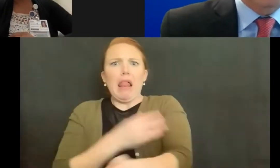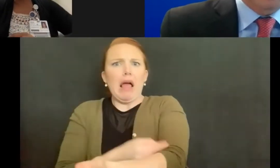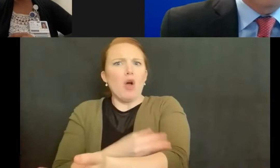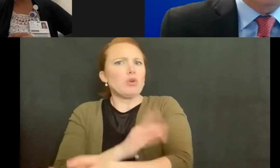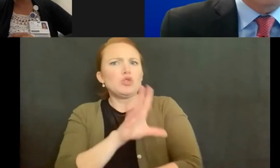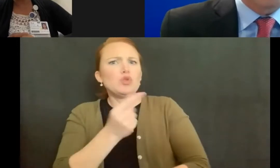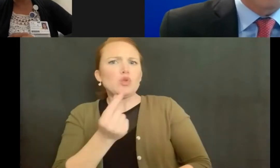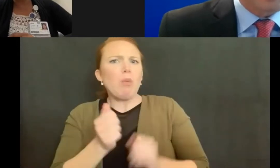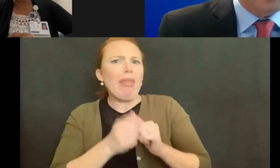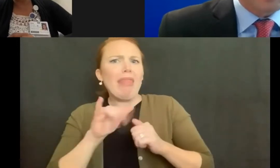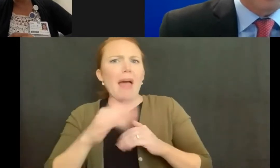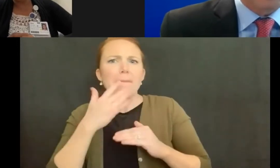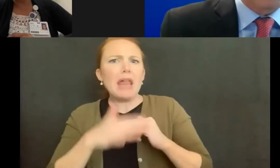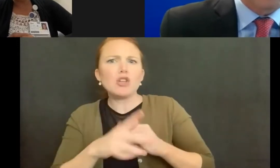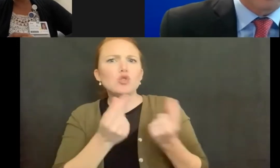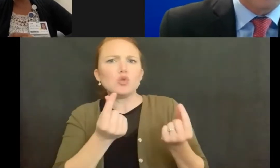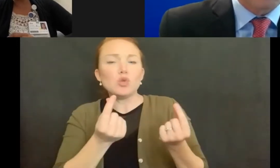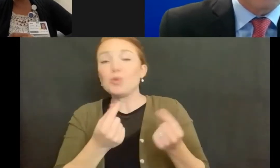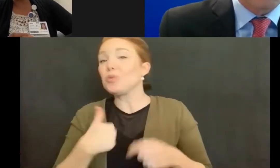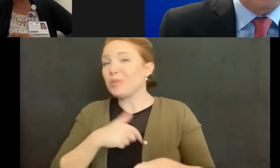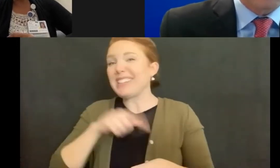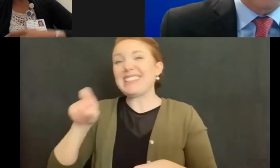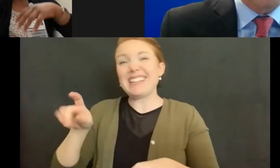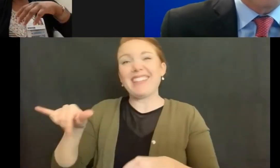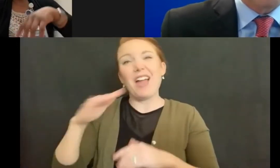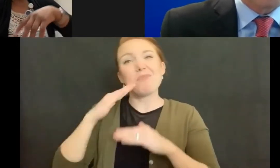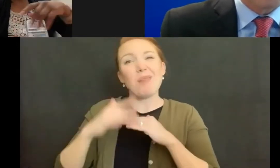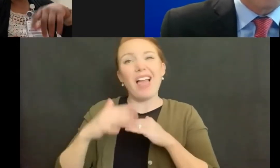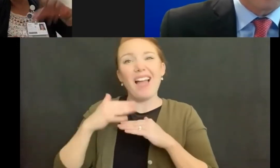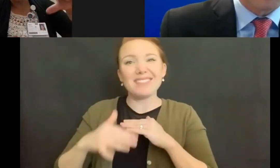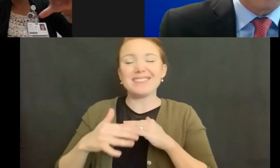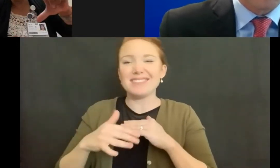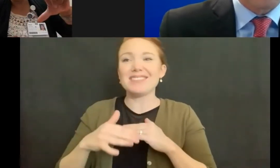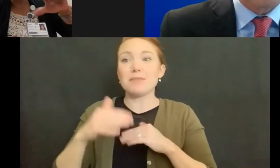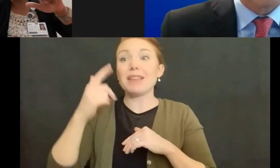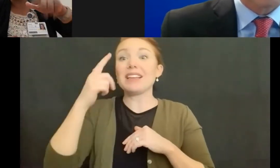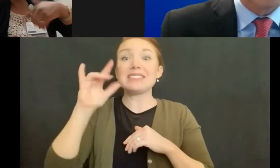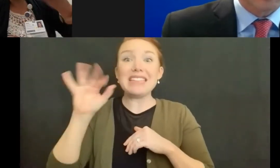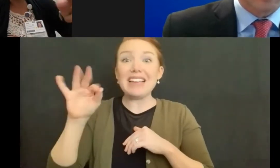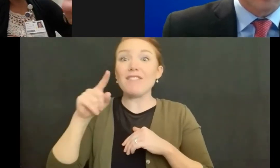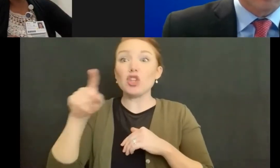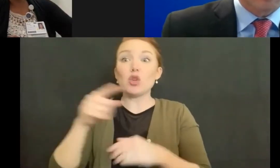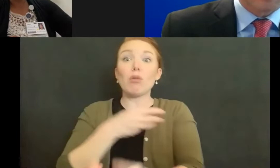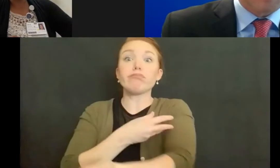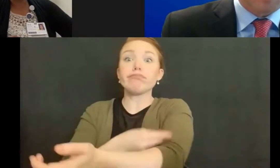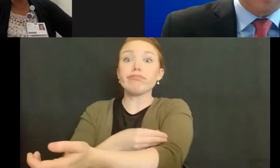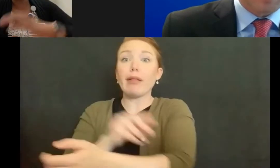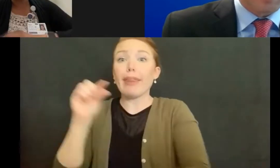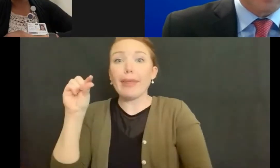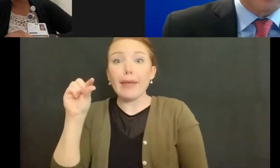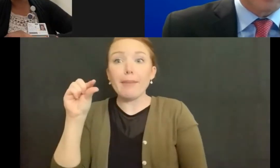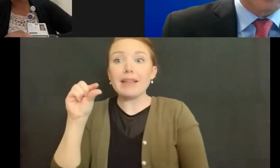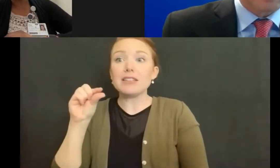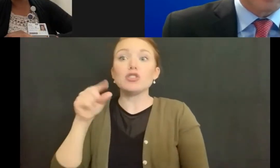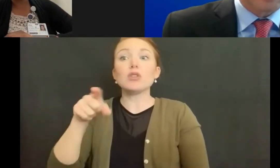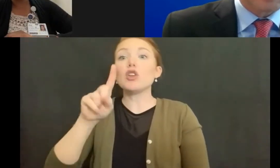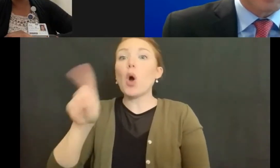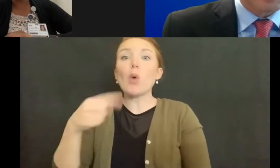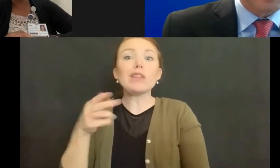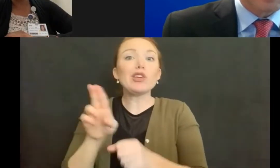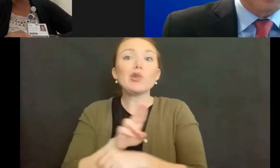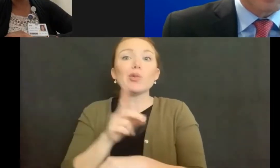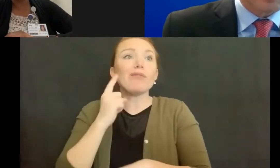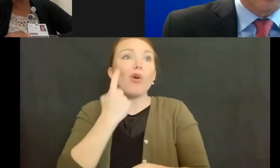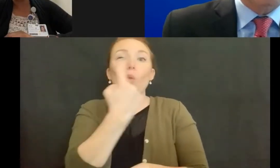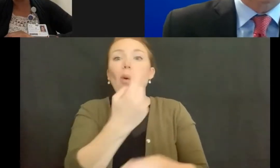right? But we need that blood because if she draw lavender, it can be only used for hematology. Probably she